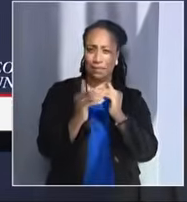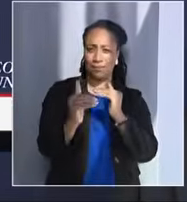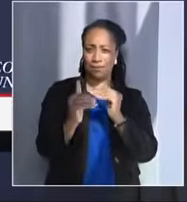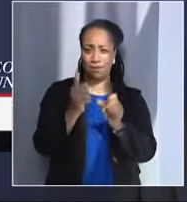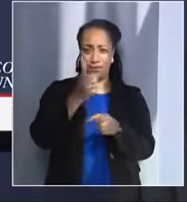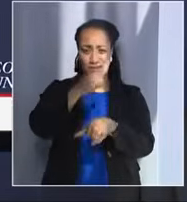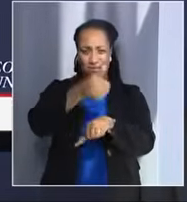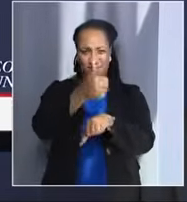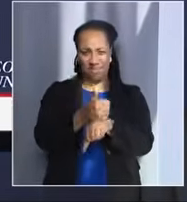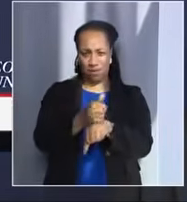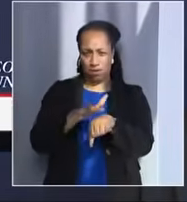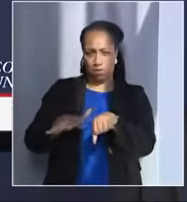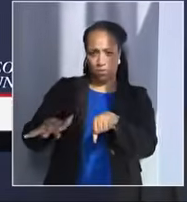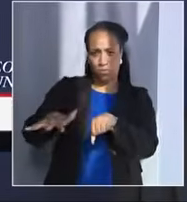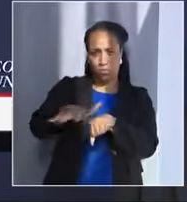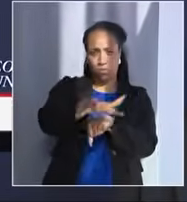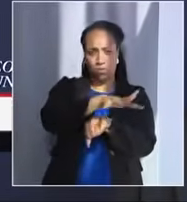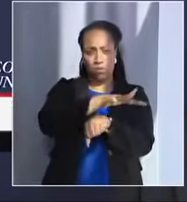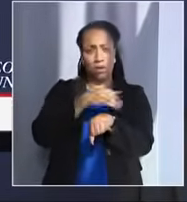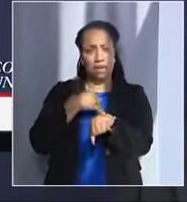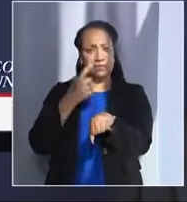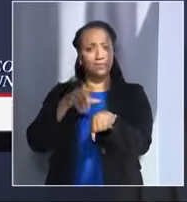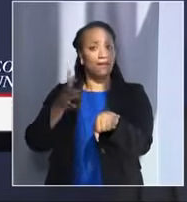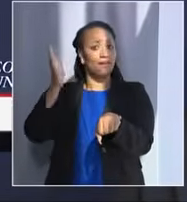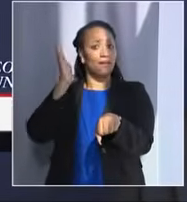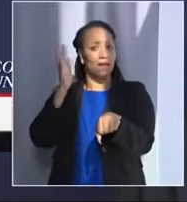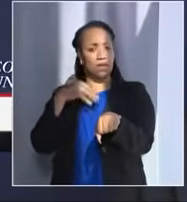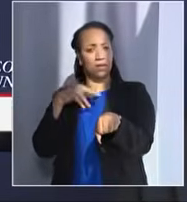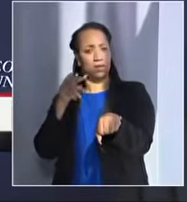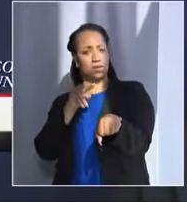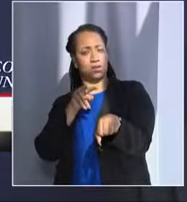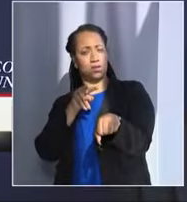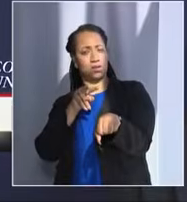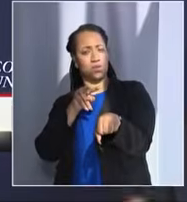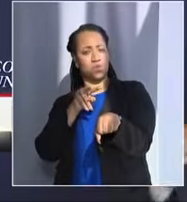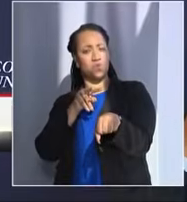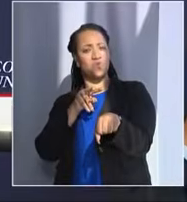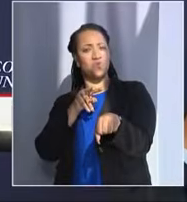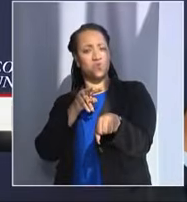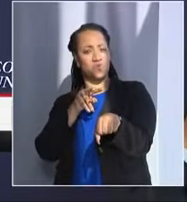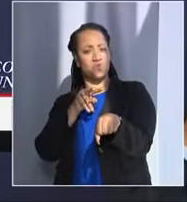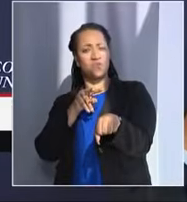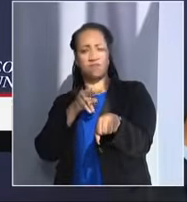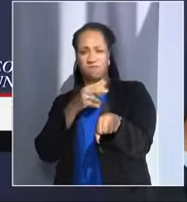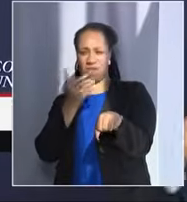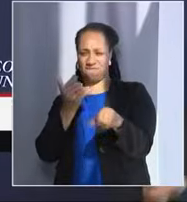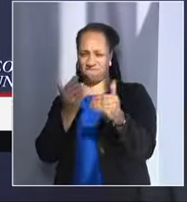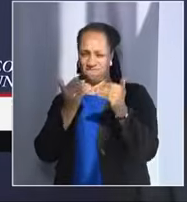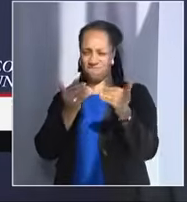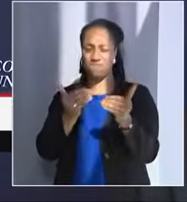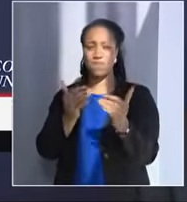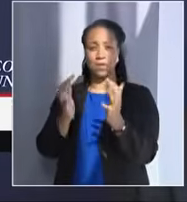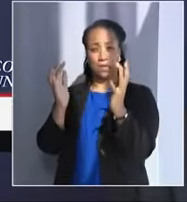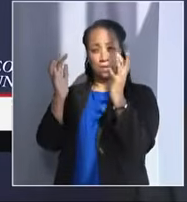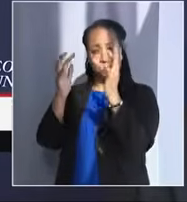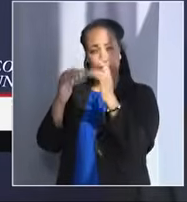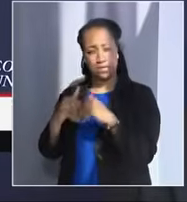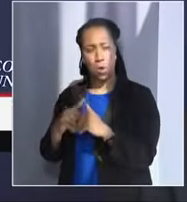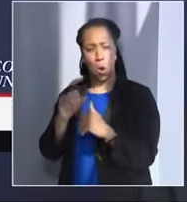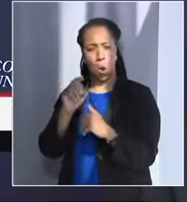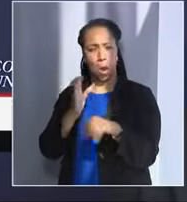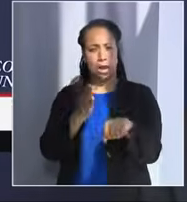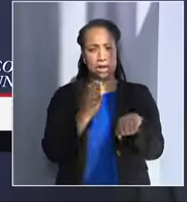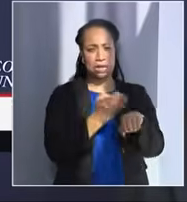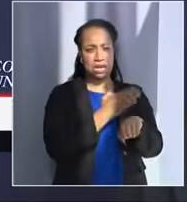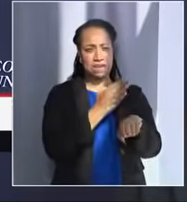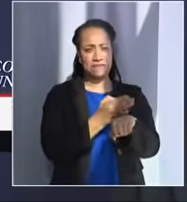to rebuild, we were able to salvage more than 90% of the original building structural elements. From the columns you'll see throughout the space,